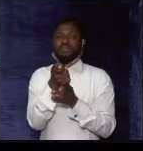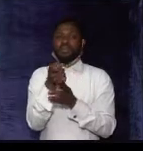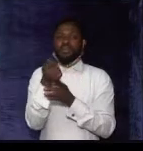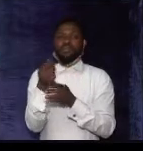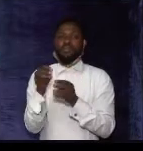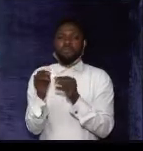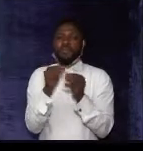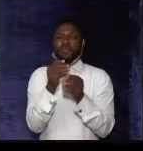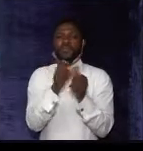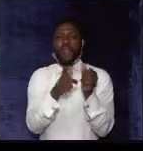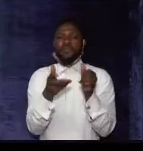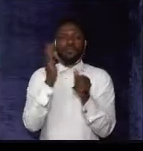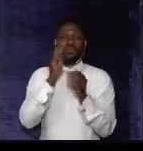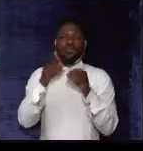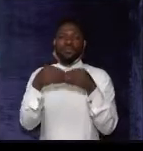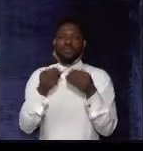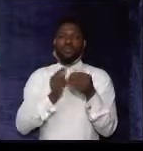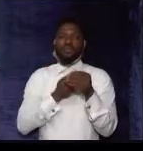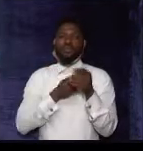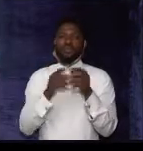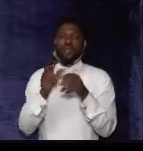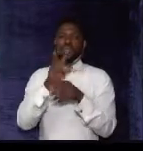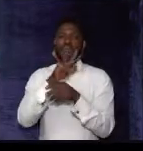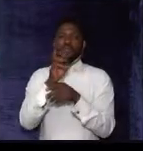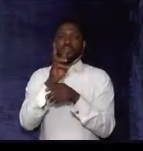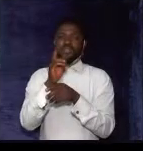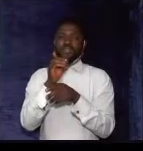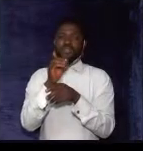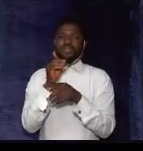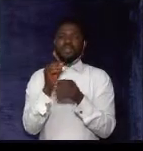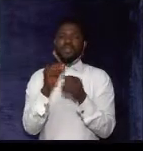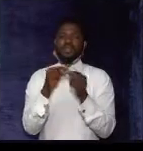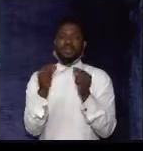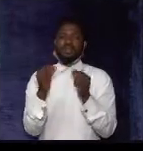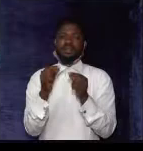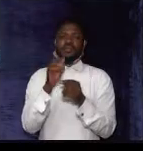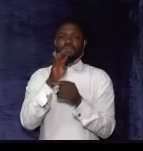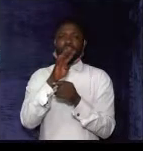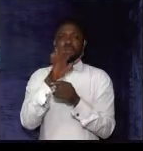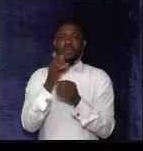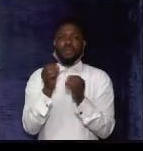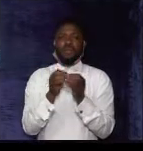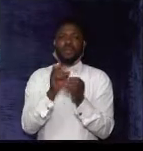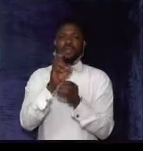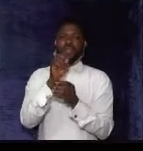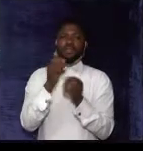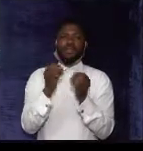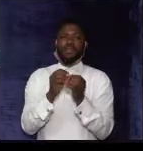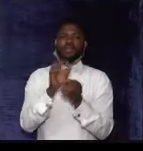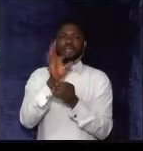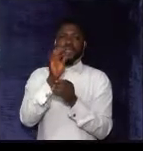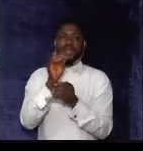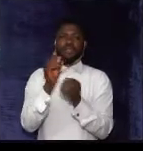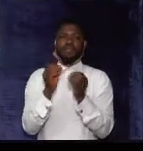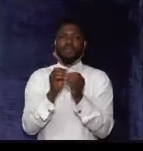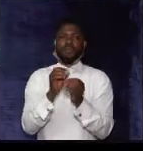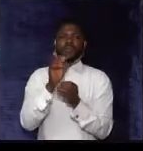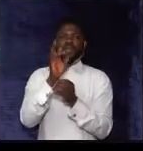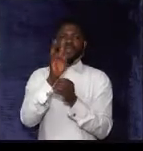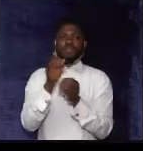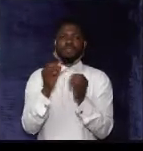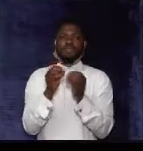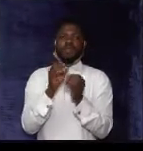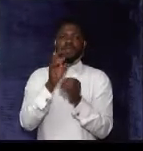little movements, everything must give us 360 degrees, as you will see. Say 45 plus 30 plus